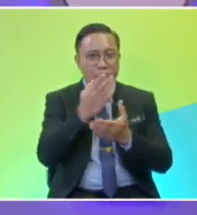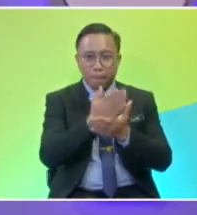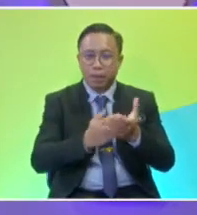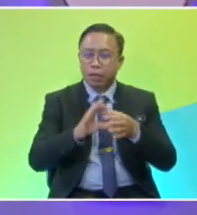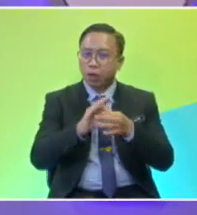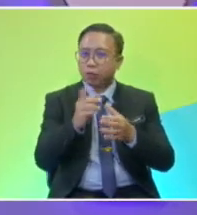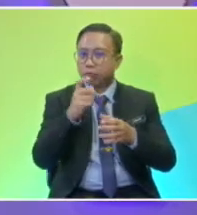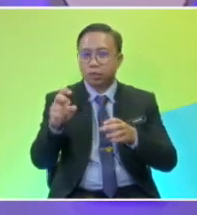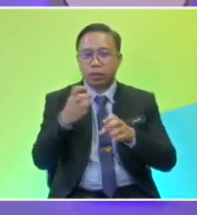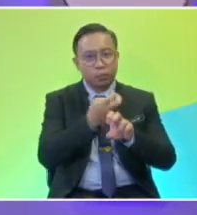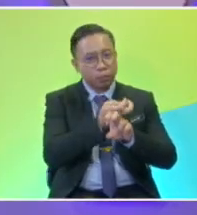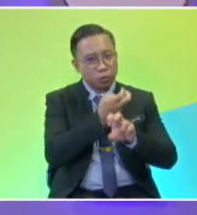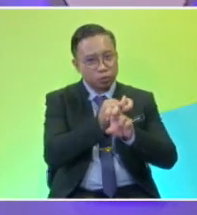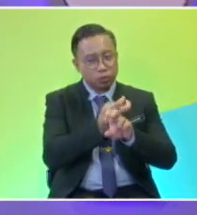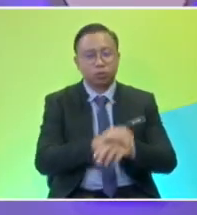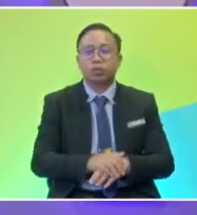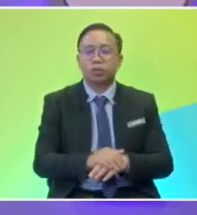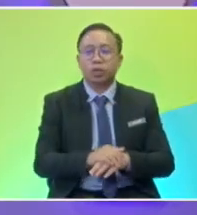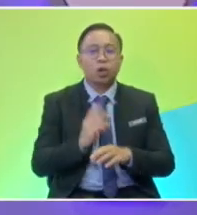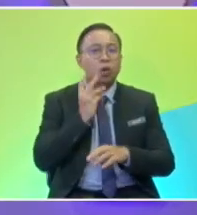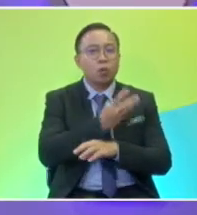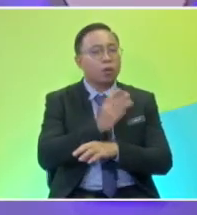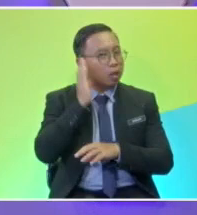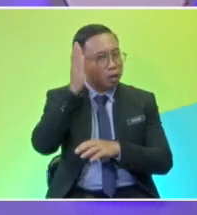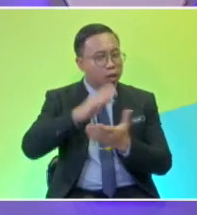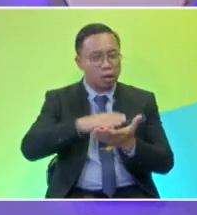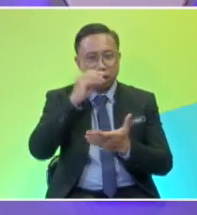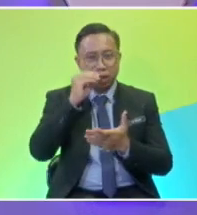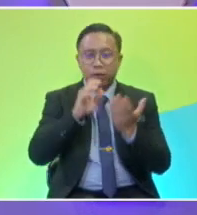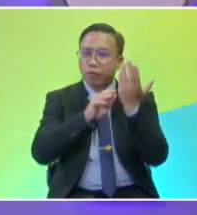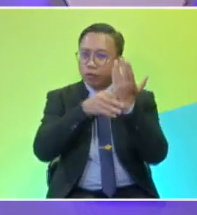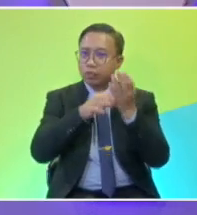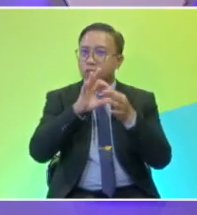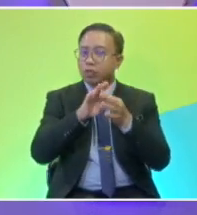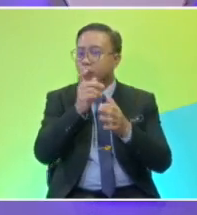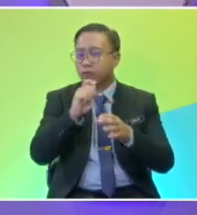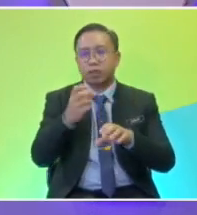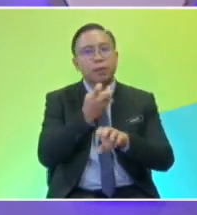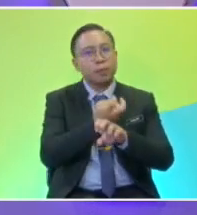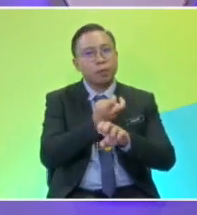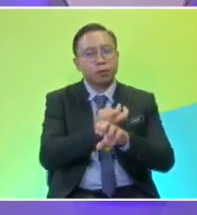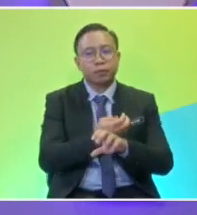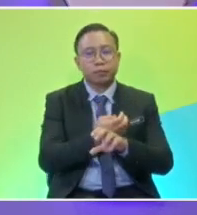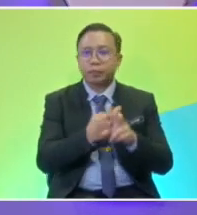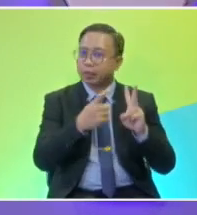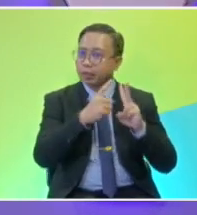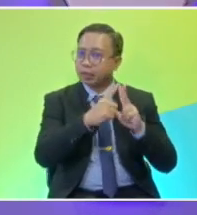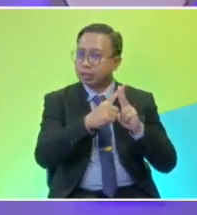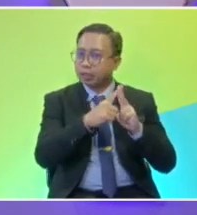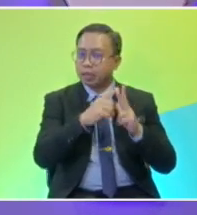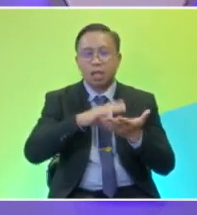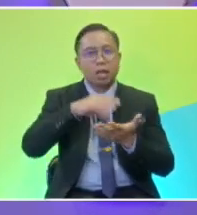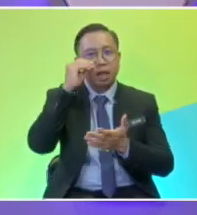bones, what are the bones we have, and then we are going to learn about the function of the bones, and later on we are going to learn